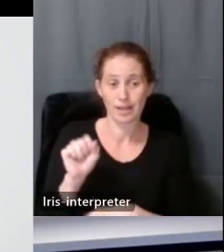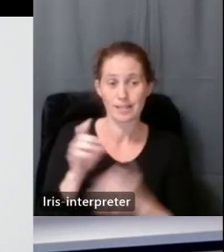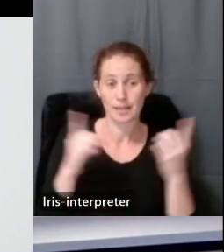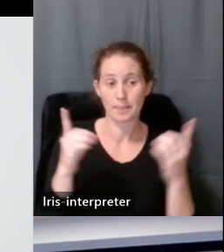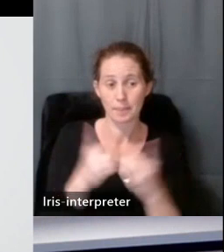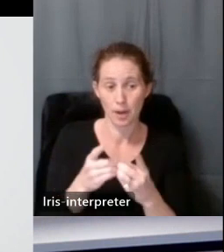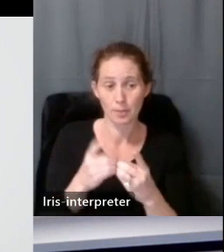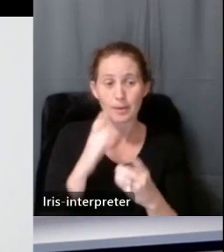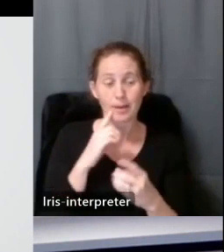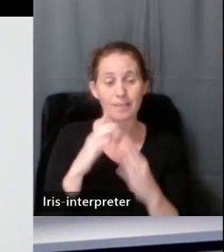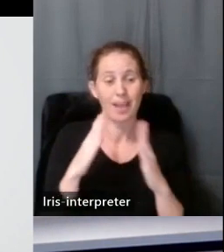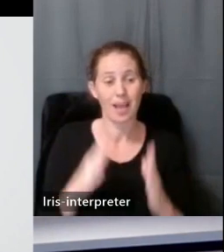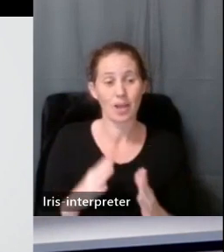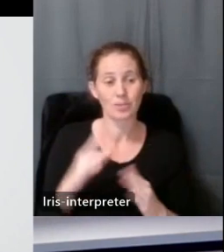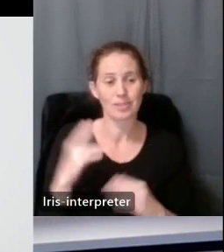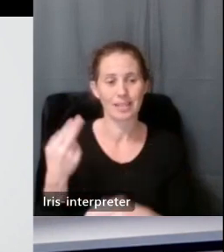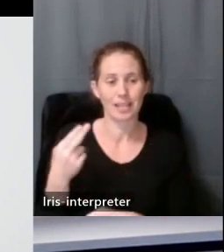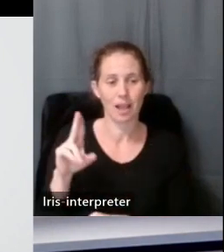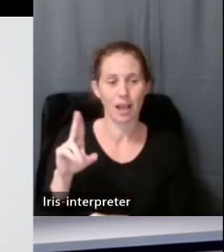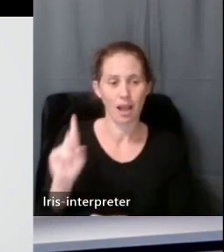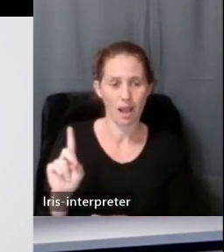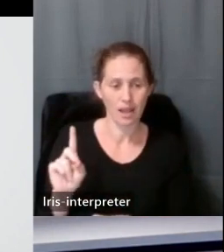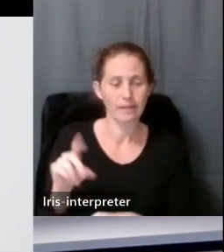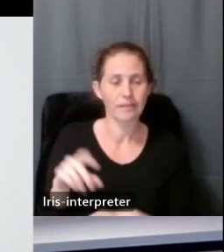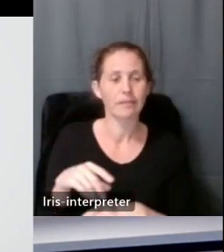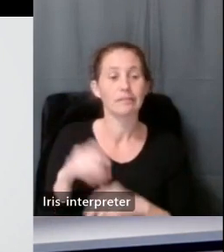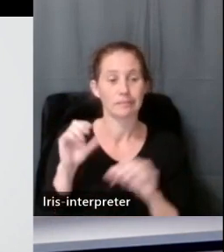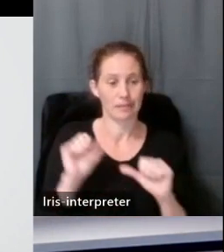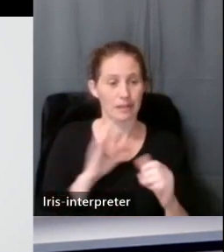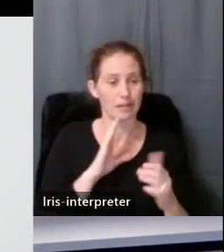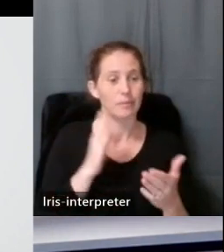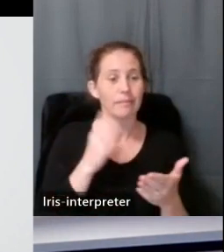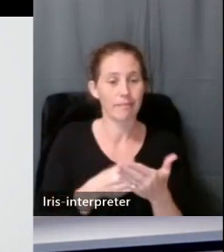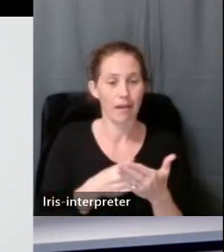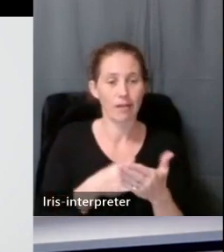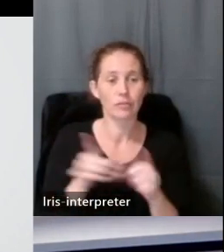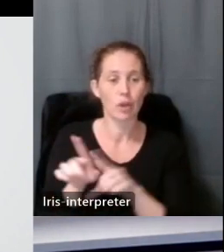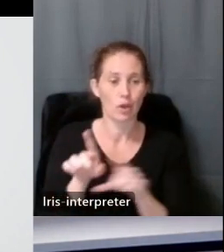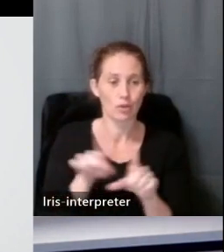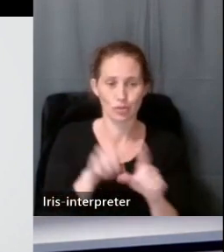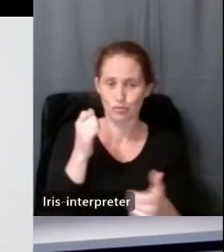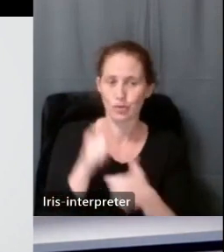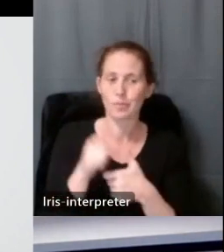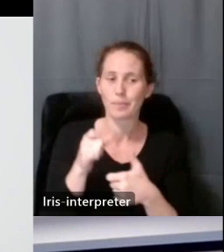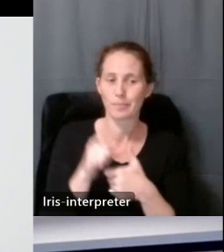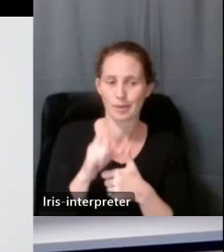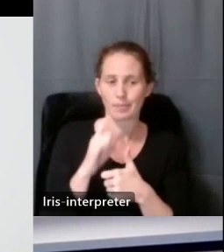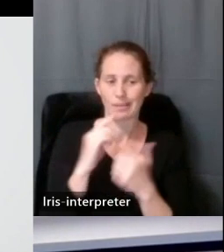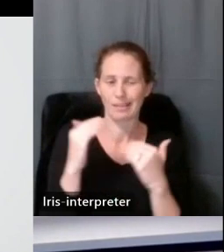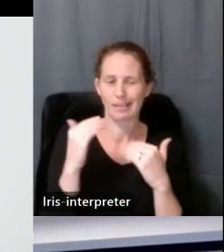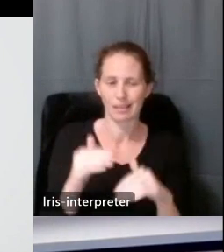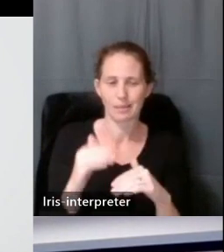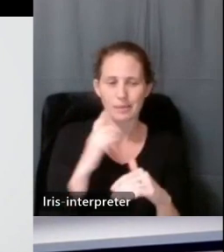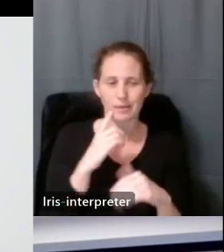and Urban Development, HUD complaint can be filed. Also remember the applicable statute of